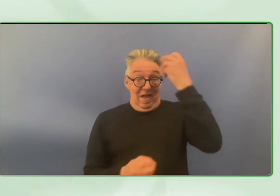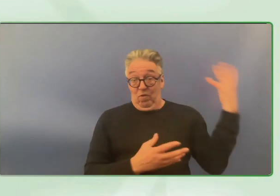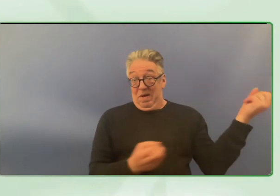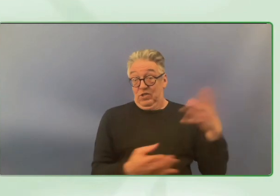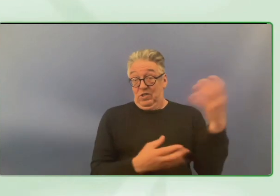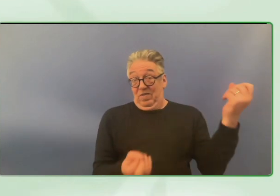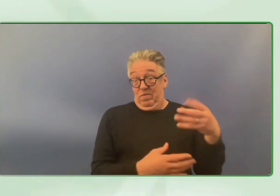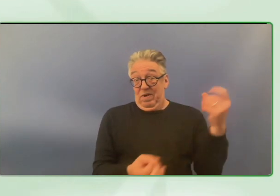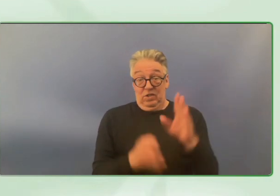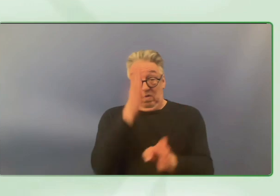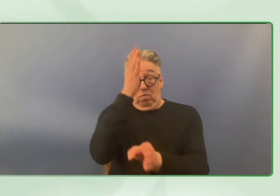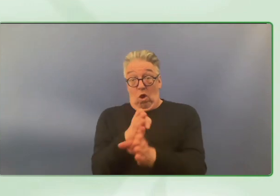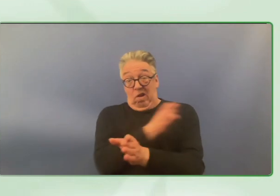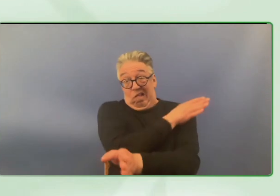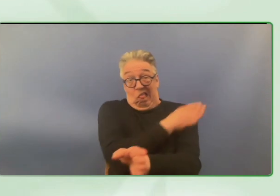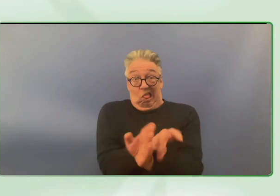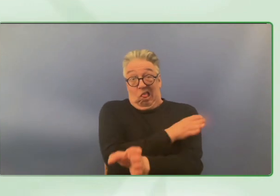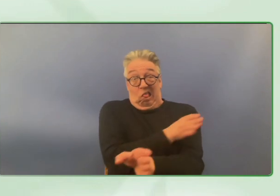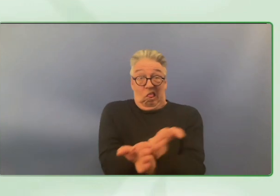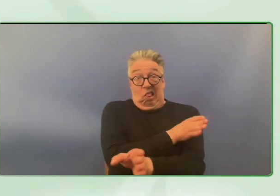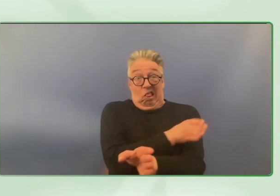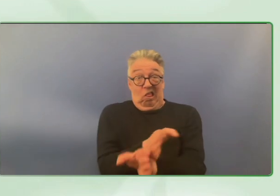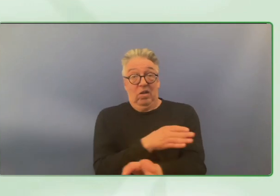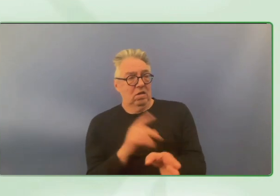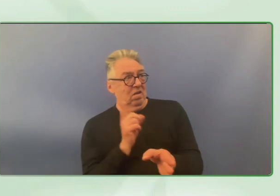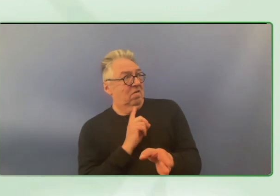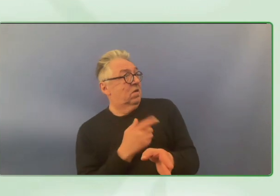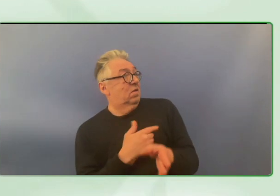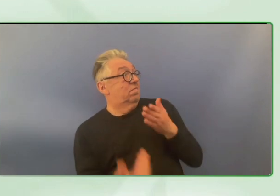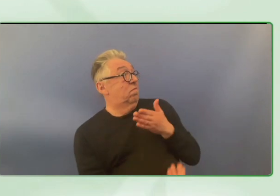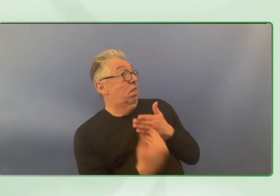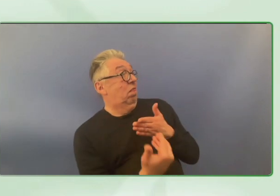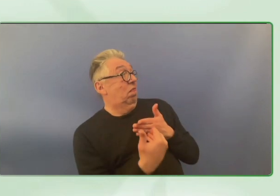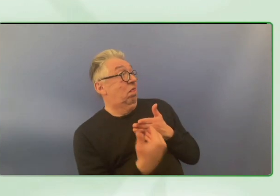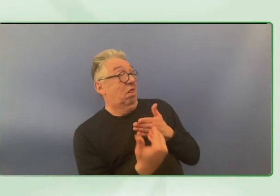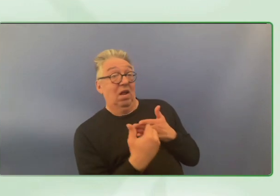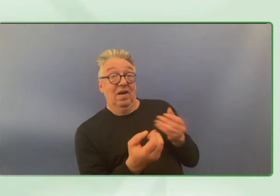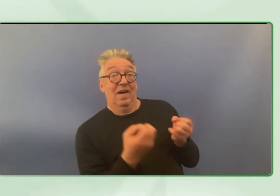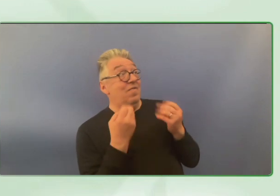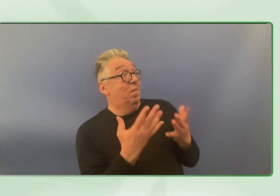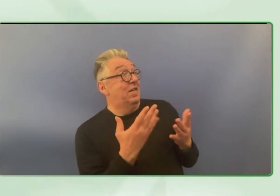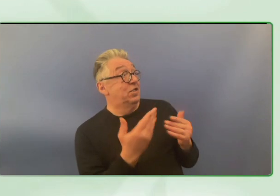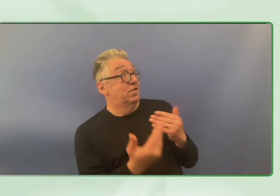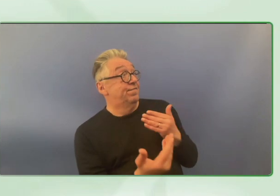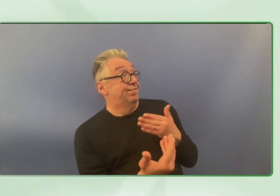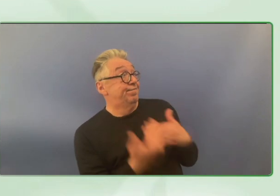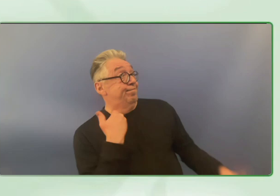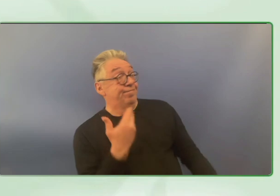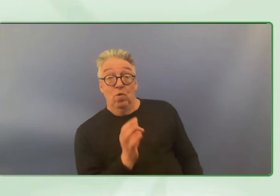side. So this is the symbol for the deaf people who have not access to information. And your solution